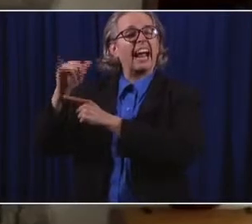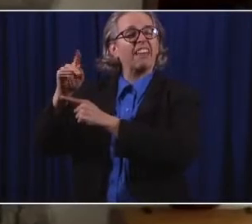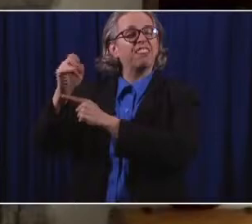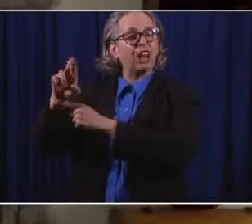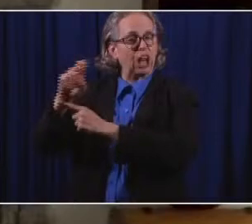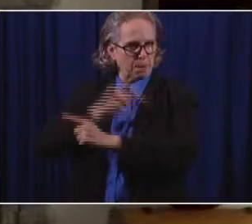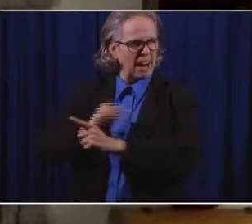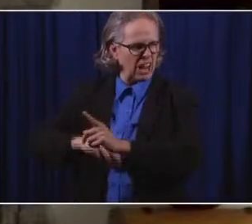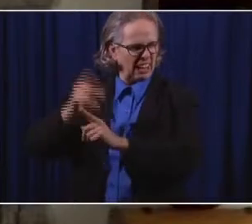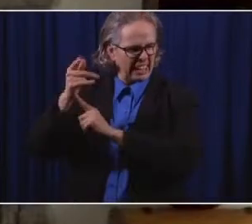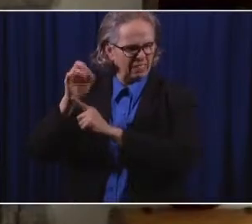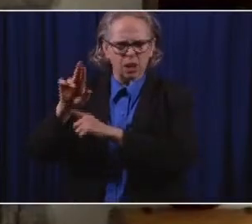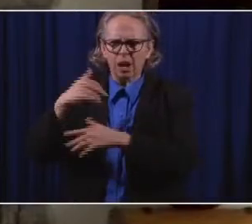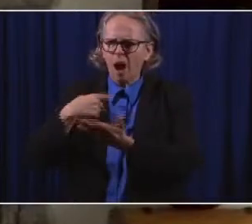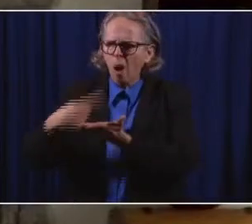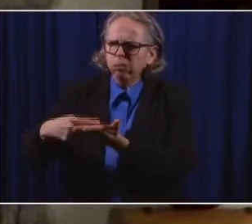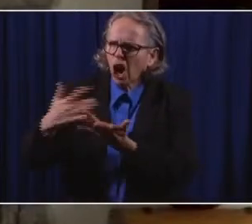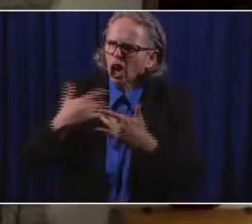watching the game,